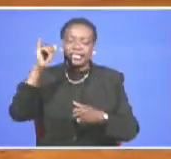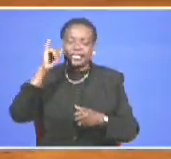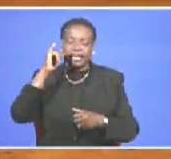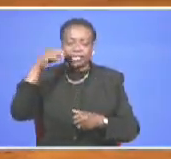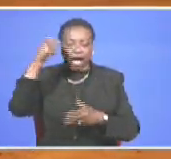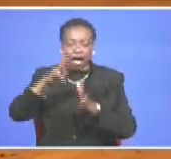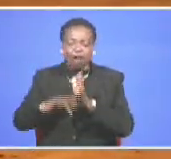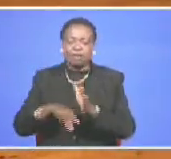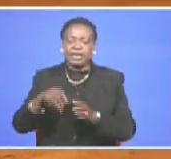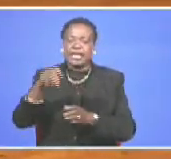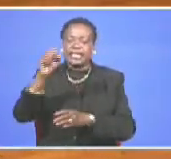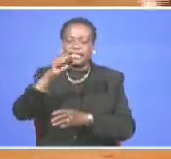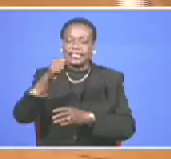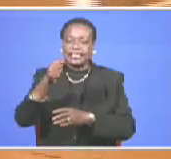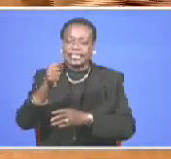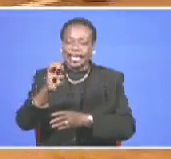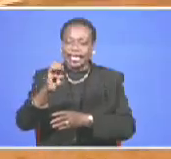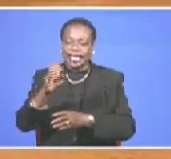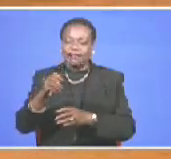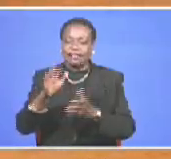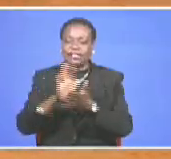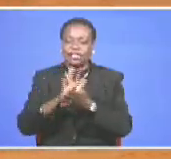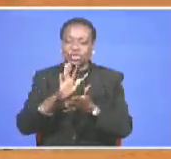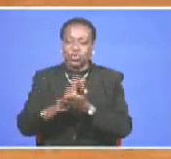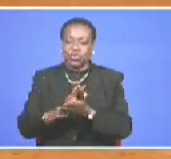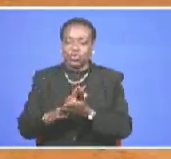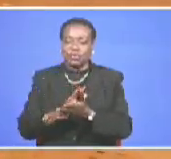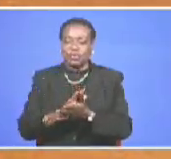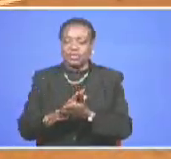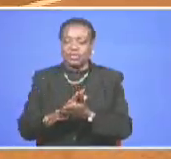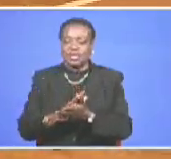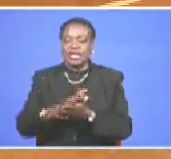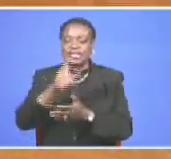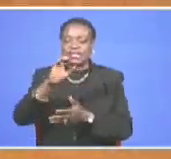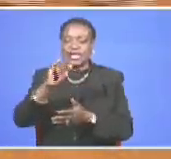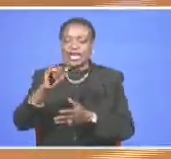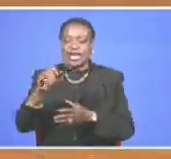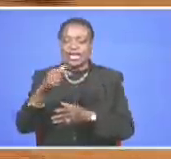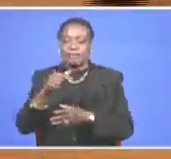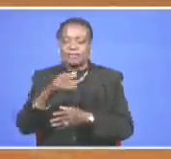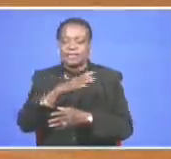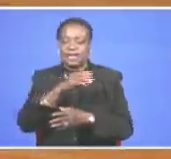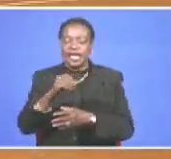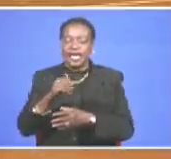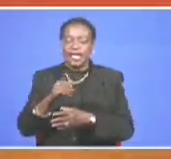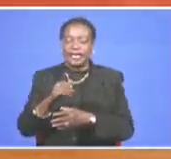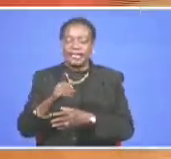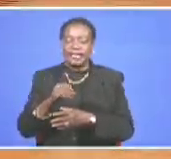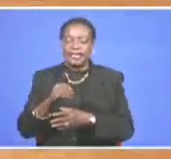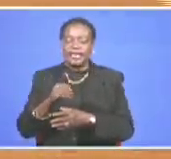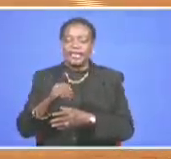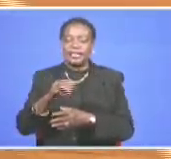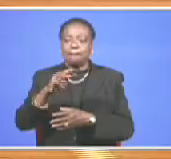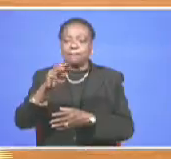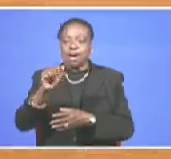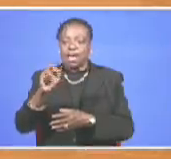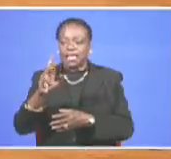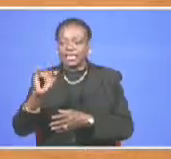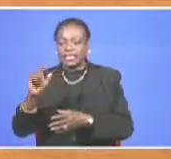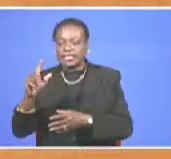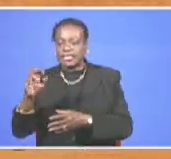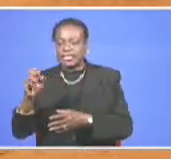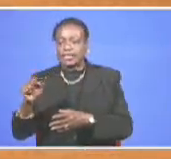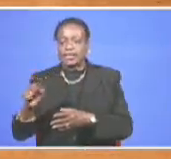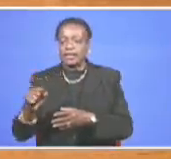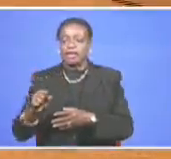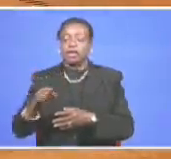schools continue with its basketball season. As the C.I. Gibson Rattlers and Doris Johnson Mystic Marlins needed overtime to decide a winner. In the end, it would be